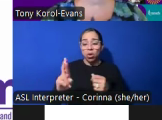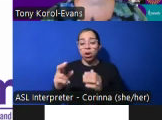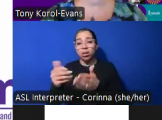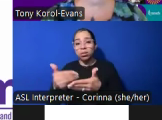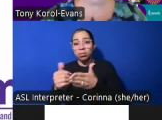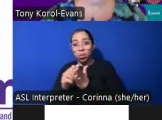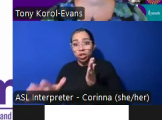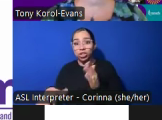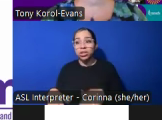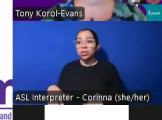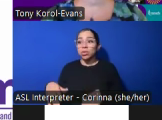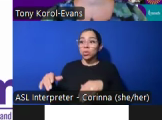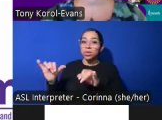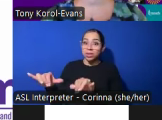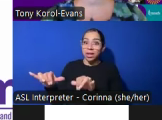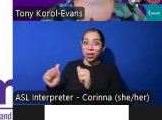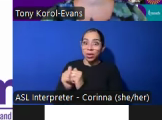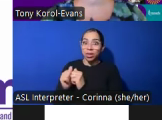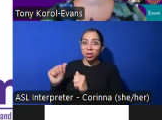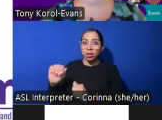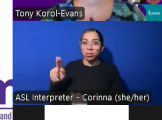they are pregnant.